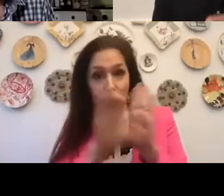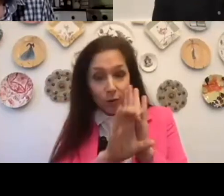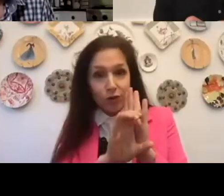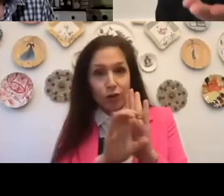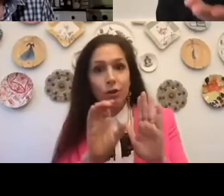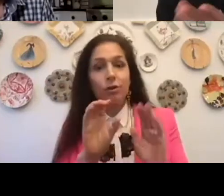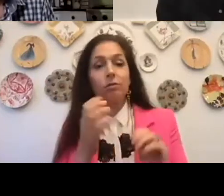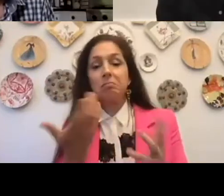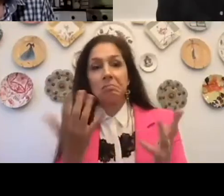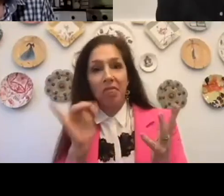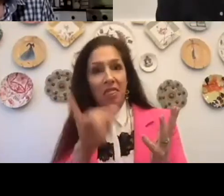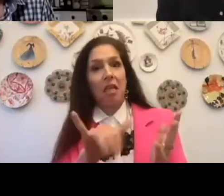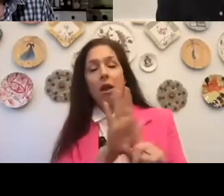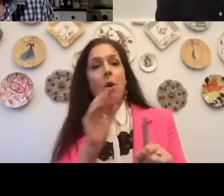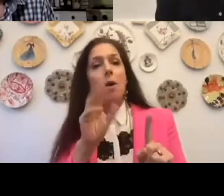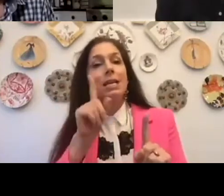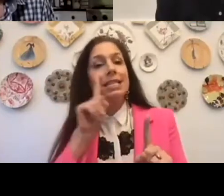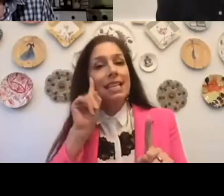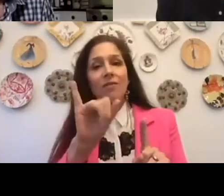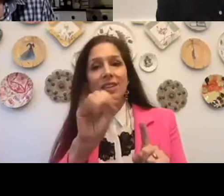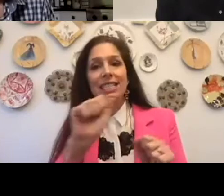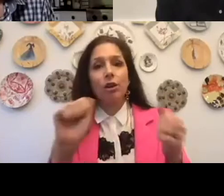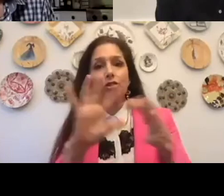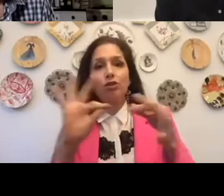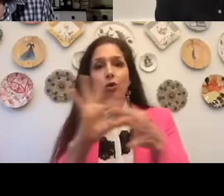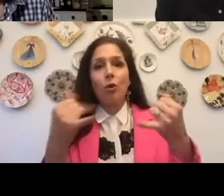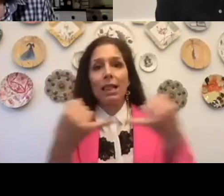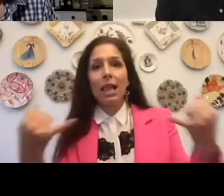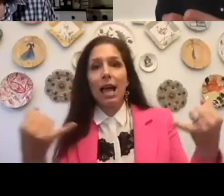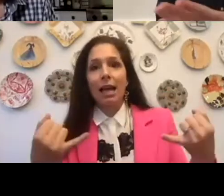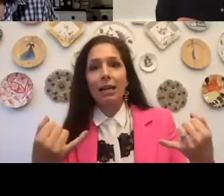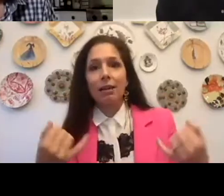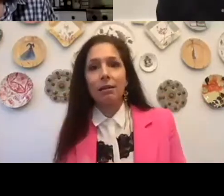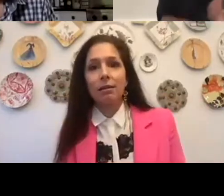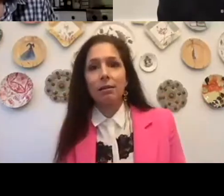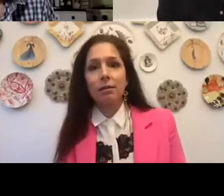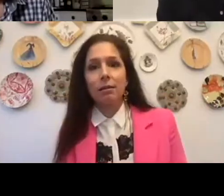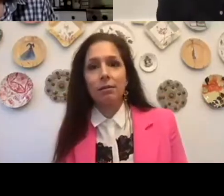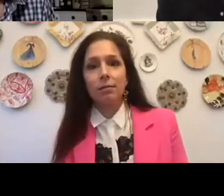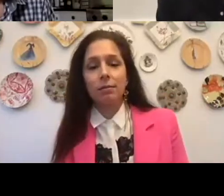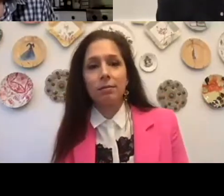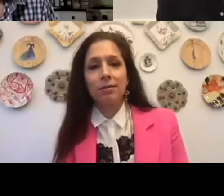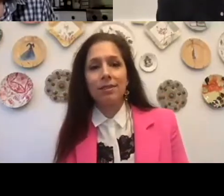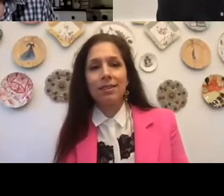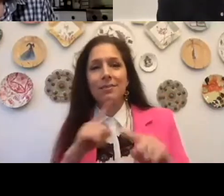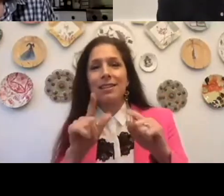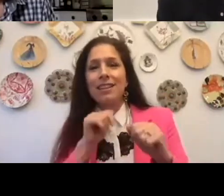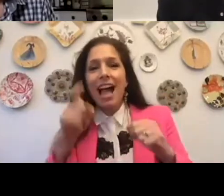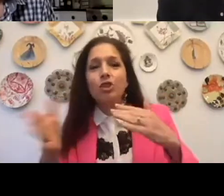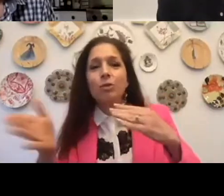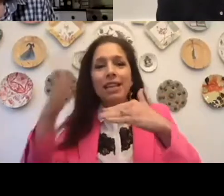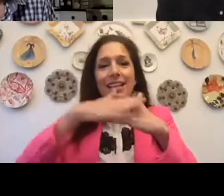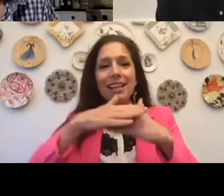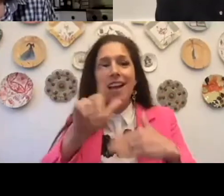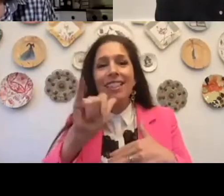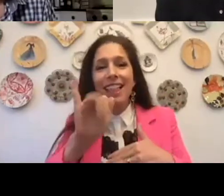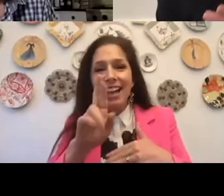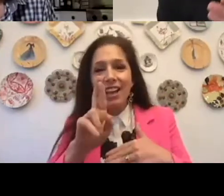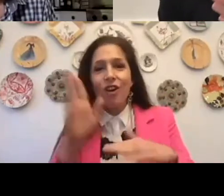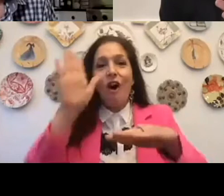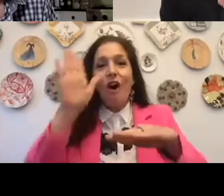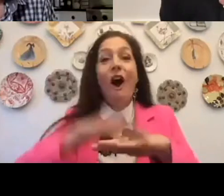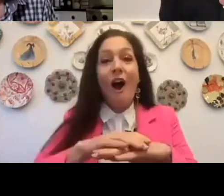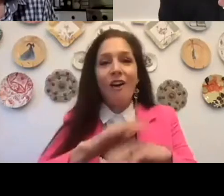but being deaf in and of itself is a character, and that is in and of itself a storyline. But that